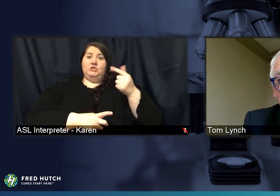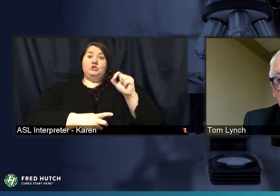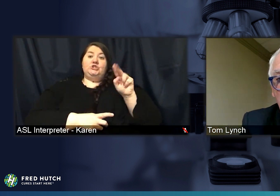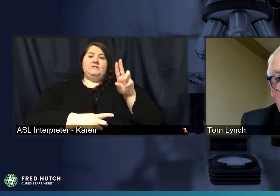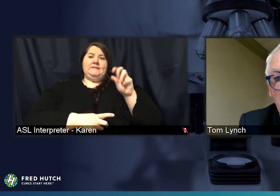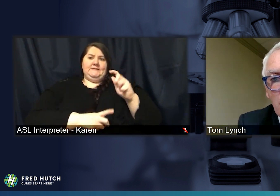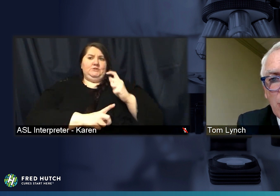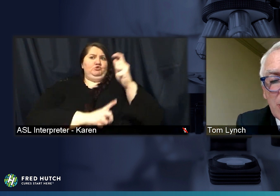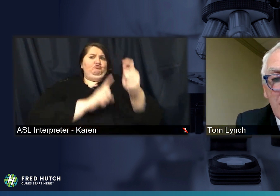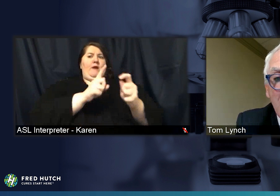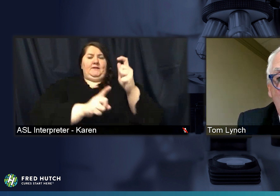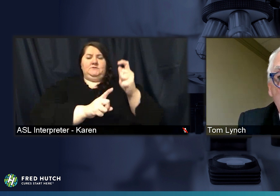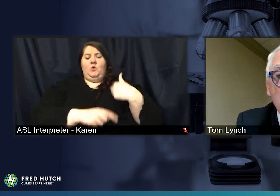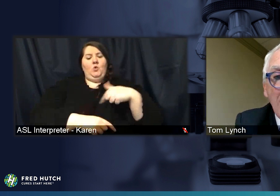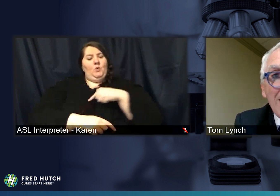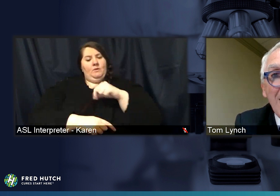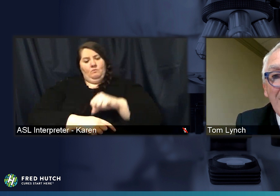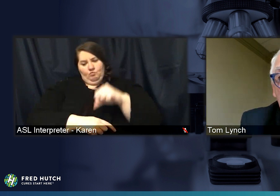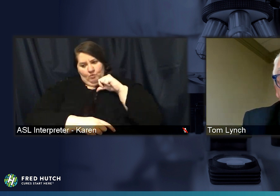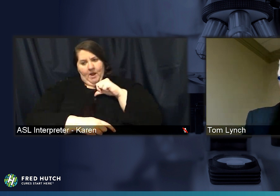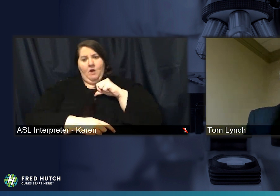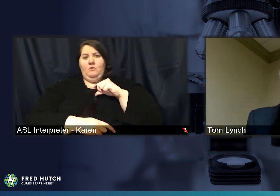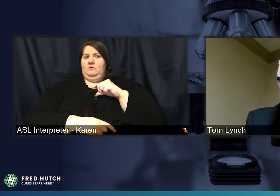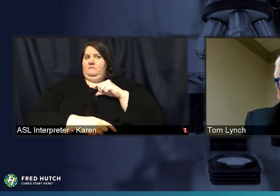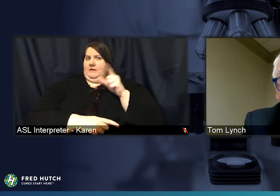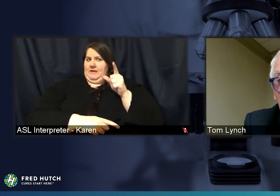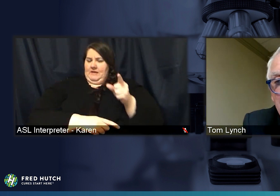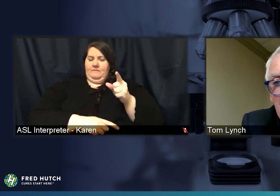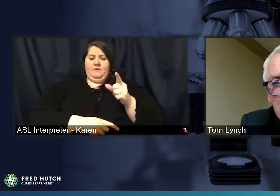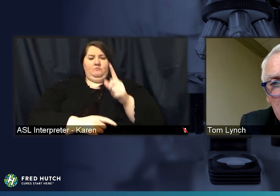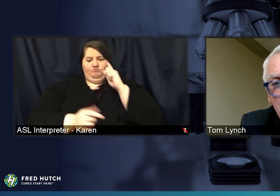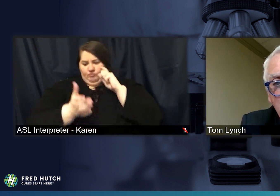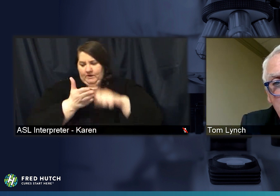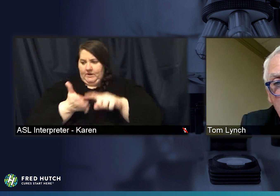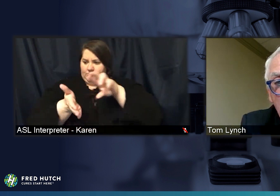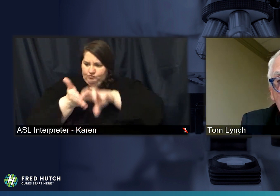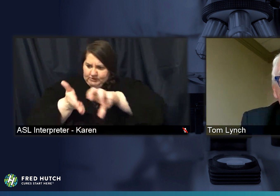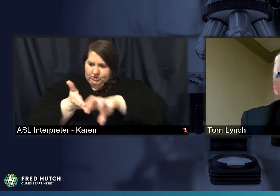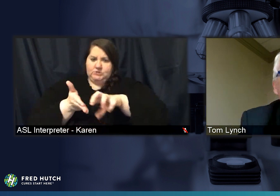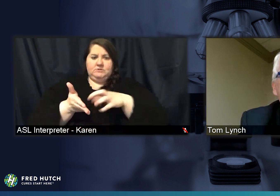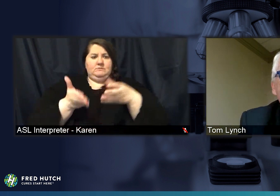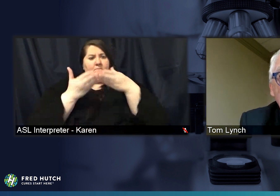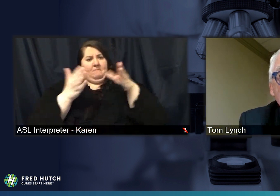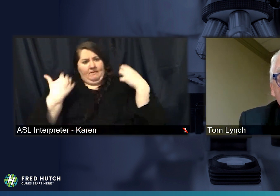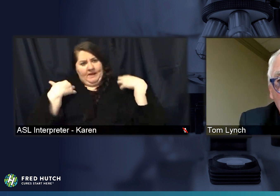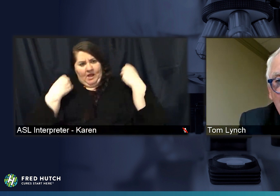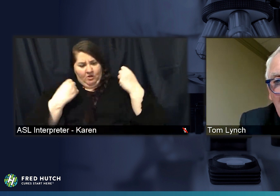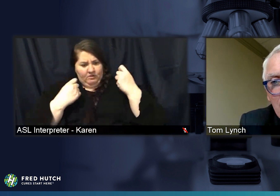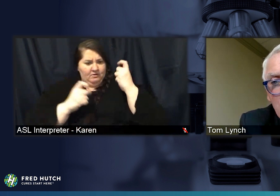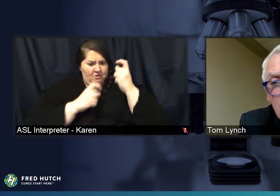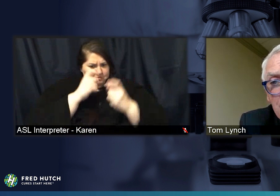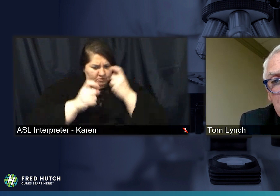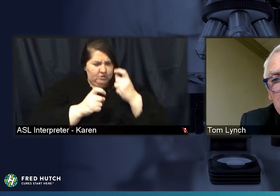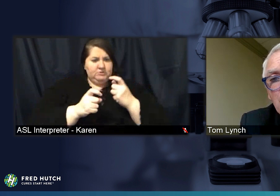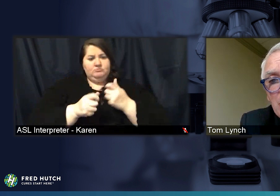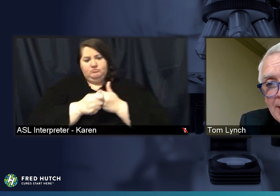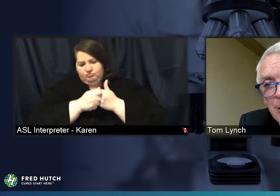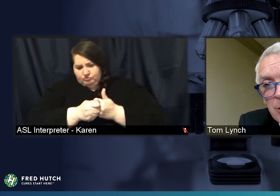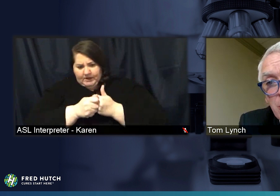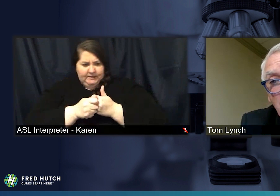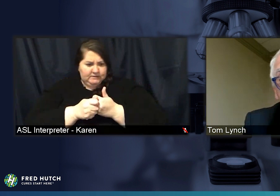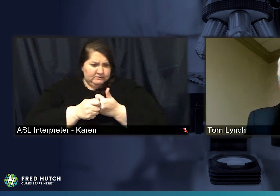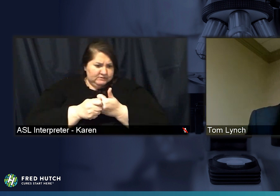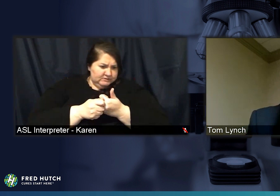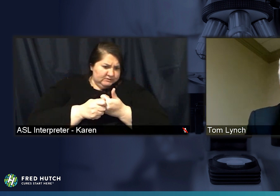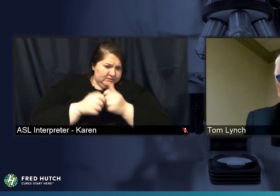and the University of Washington. And these recognize his research and his public health contributions in tracking the spread of viruses,